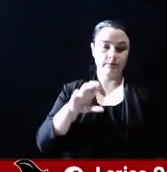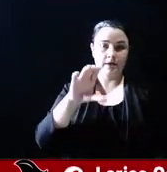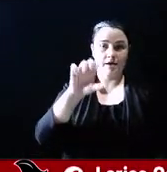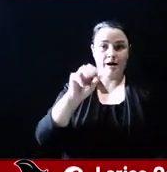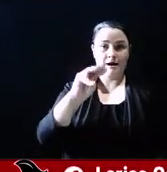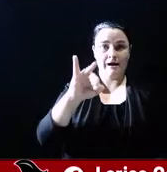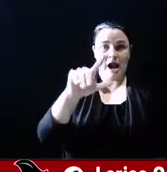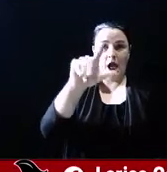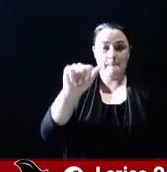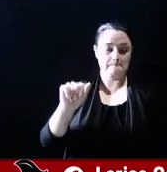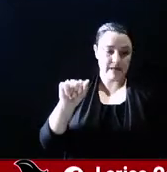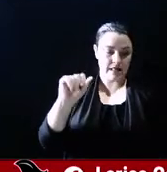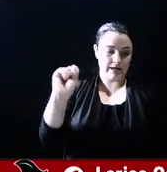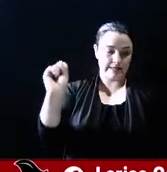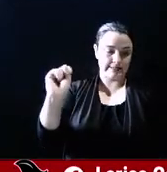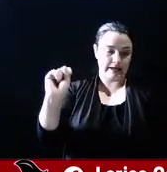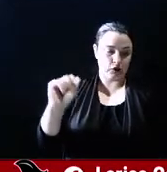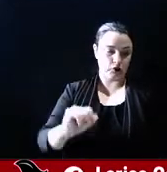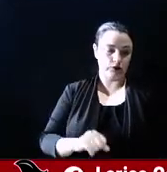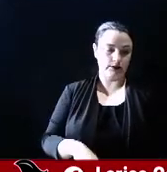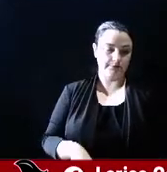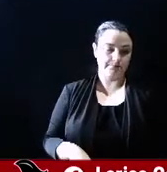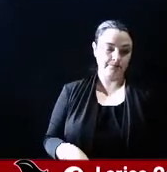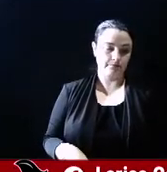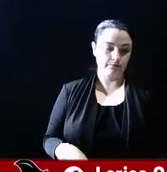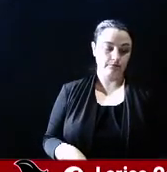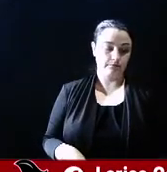Camila Manuela Sanders.